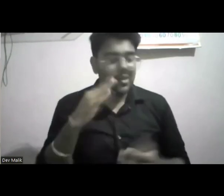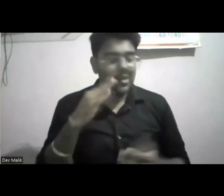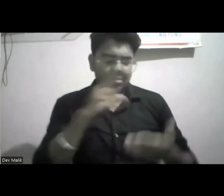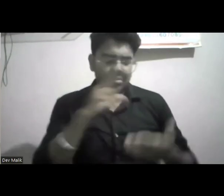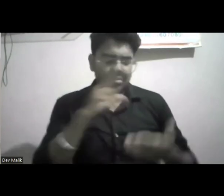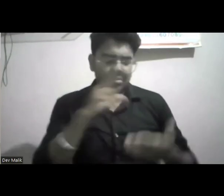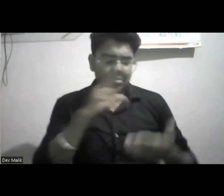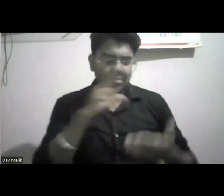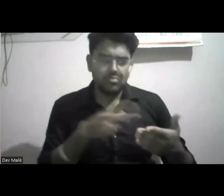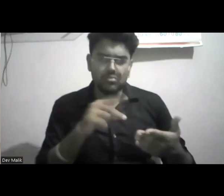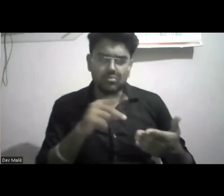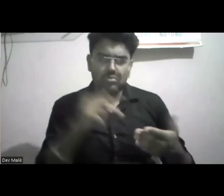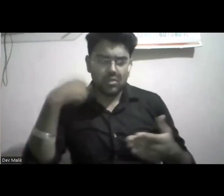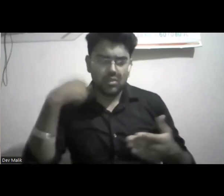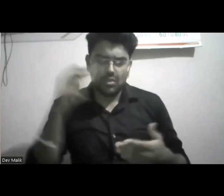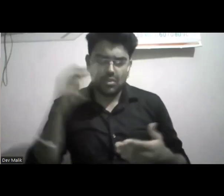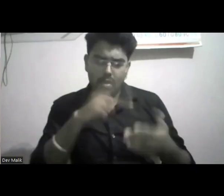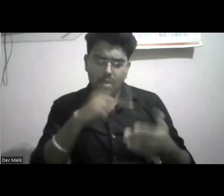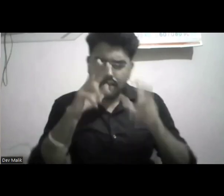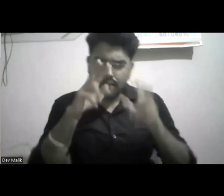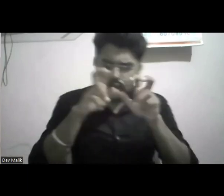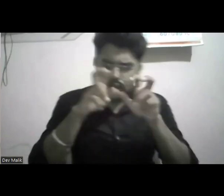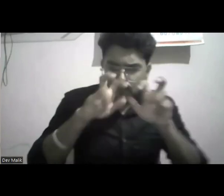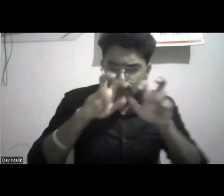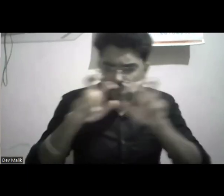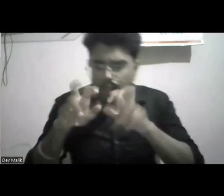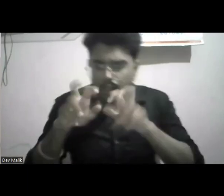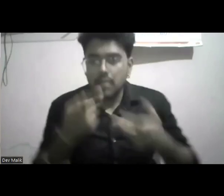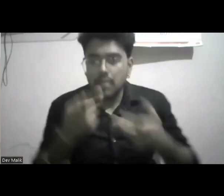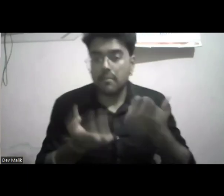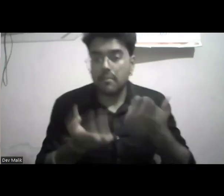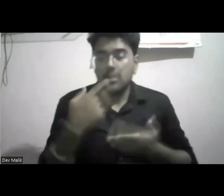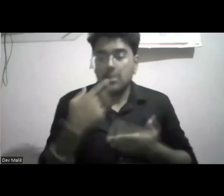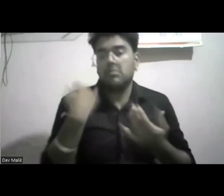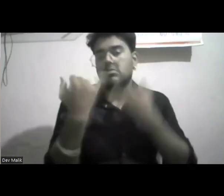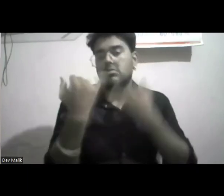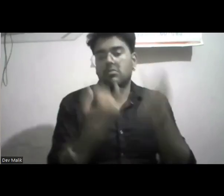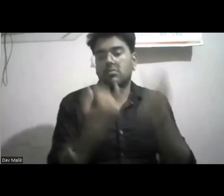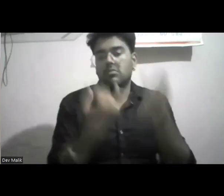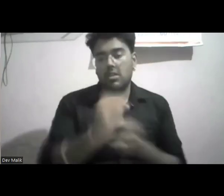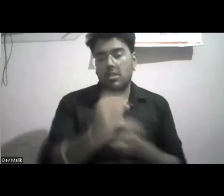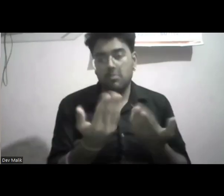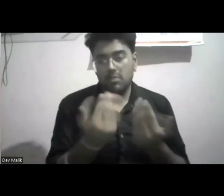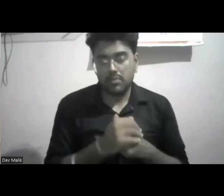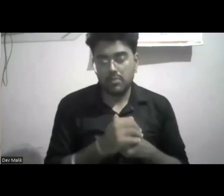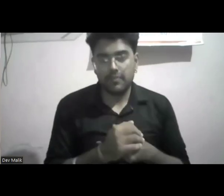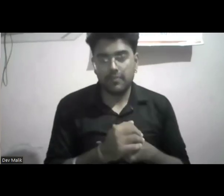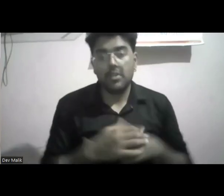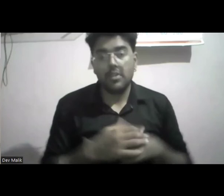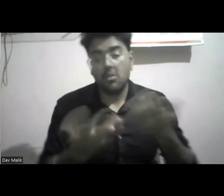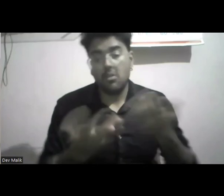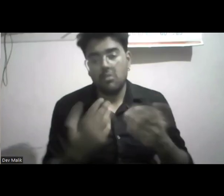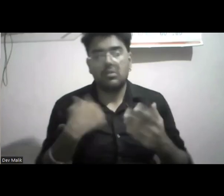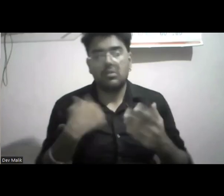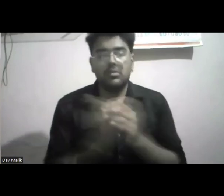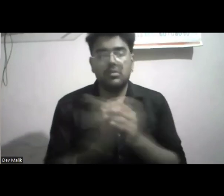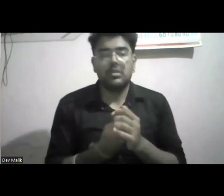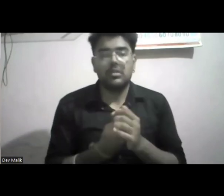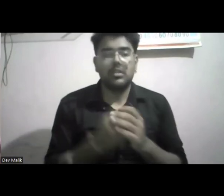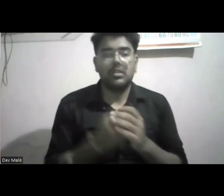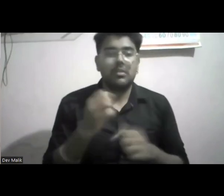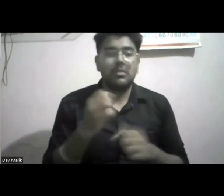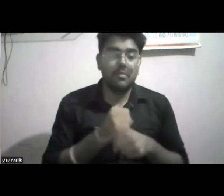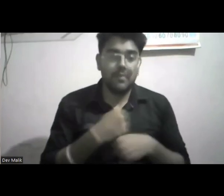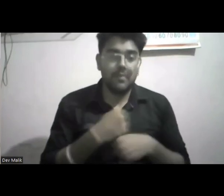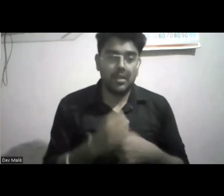these films, maybe we will be able to find those moments of resistances. Maybe we will able to create those moments of resistances of,